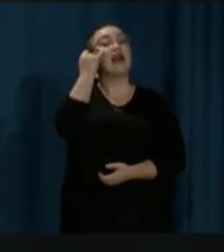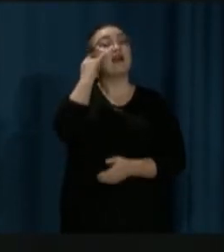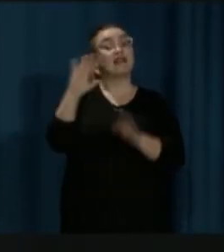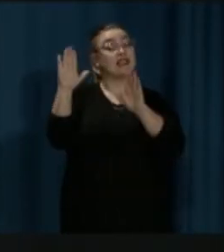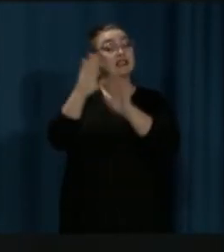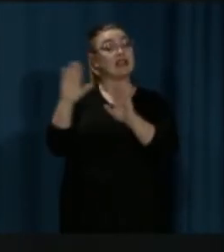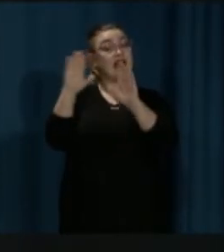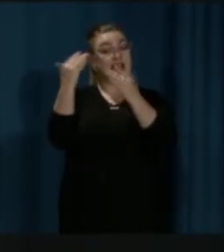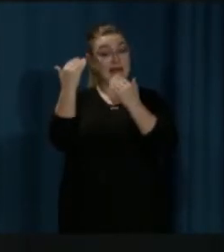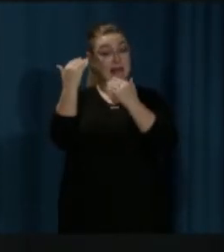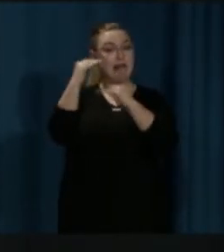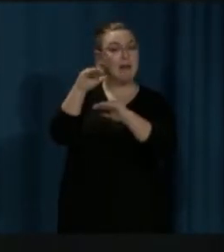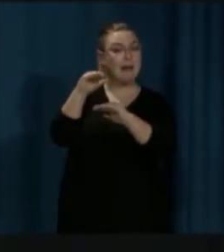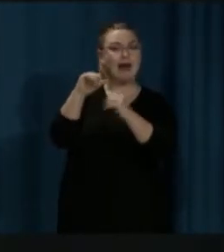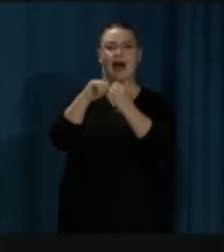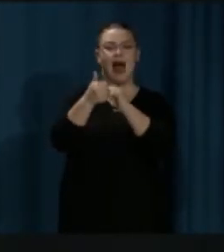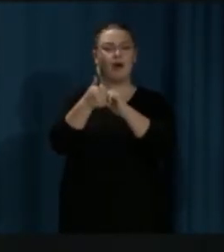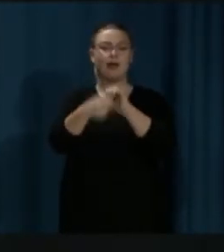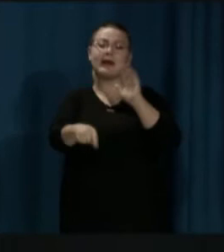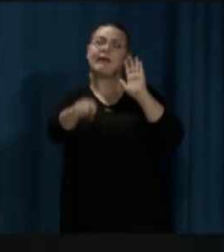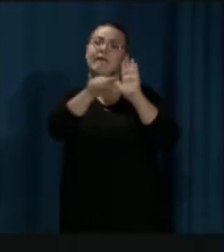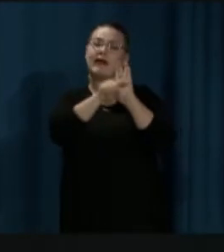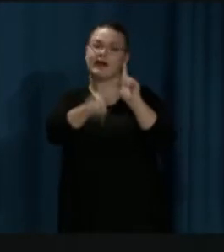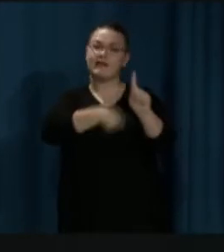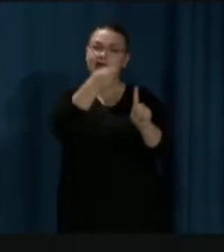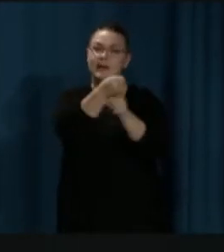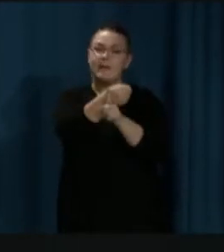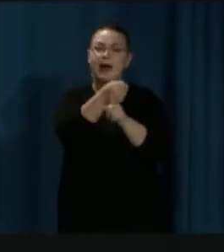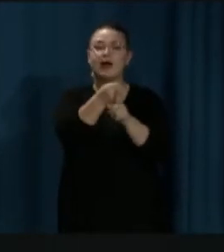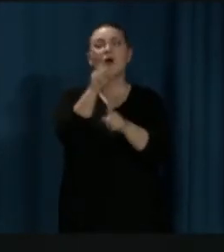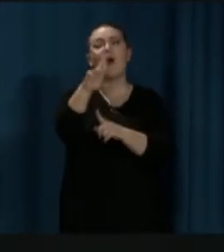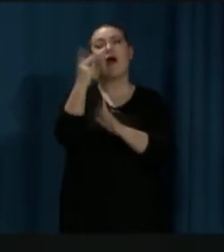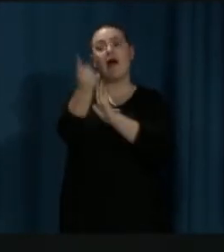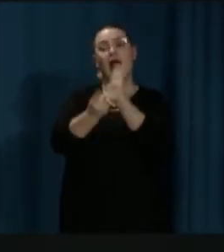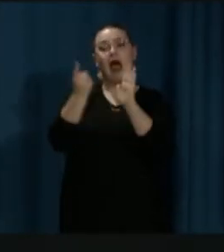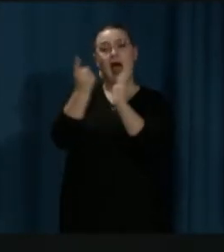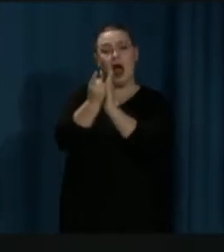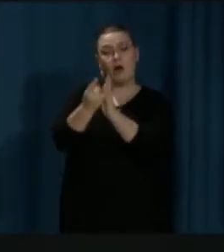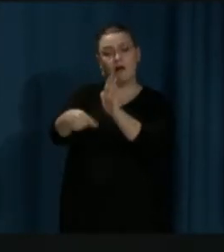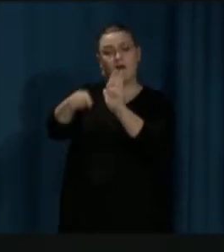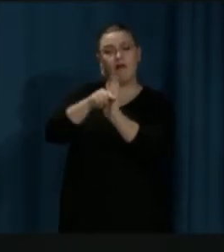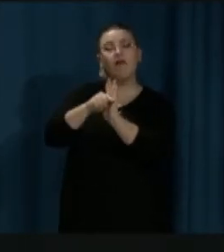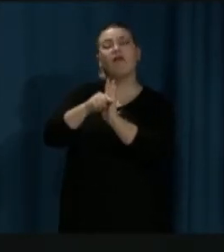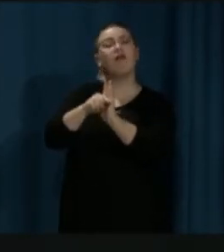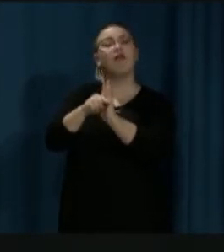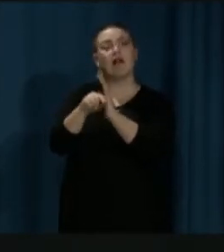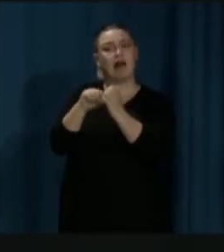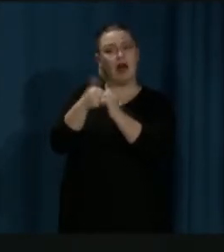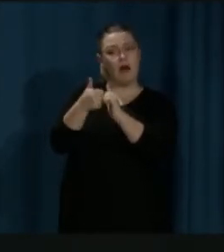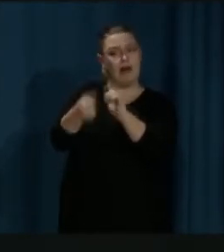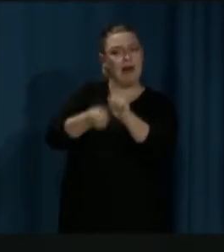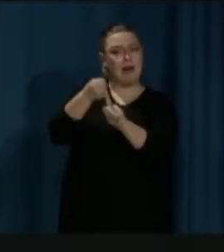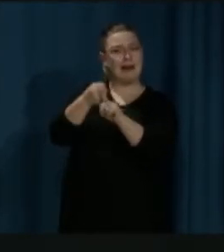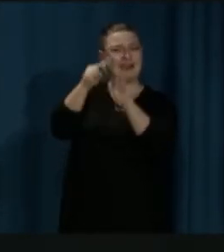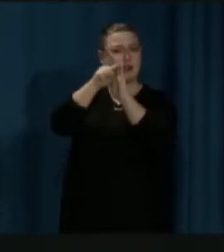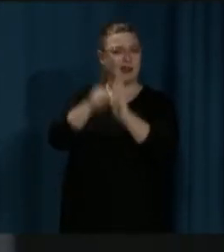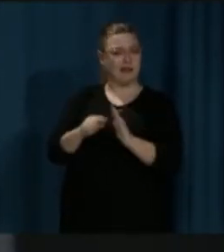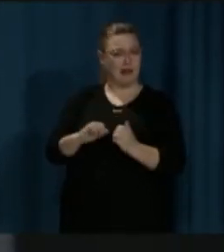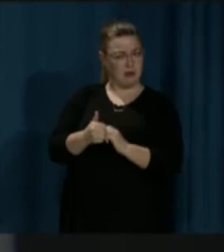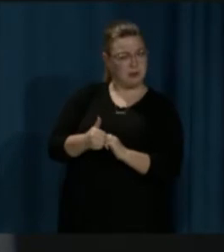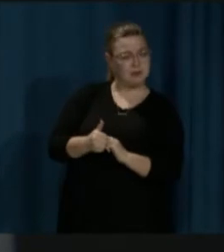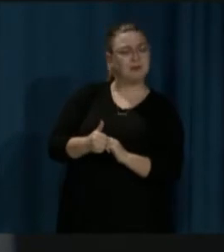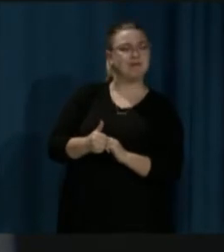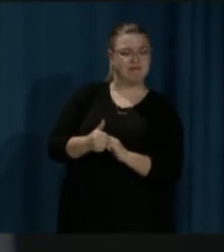vote, or the hours, or other kinds of restrictions? Are there any, and how might you see that? So, I